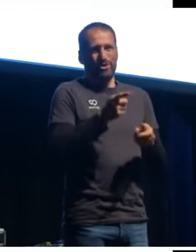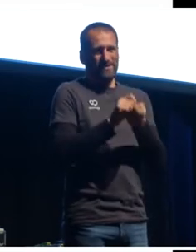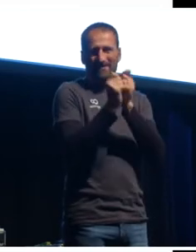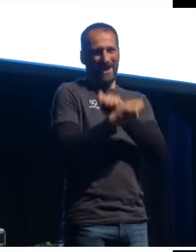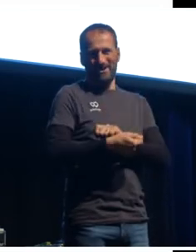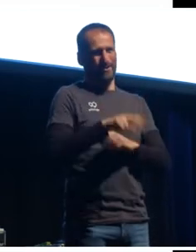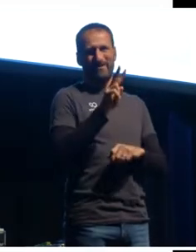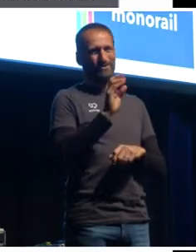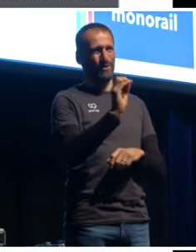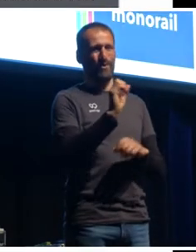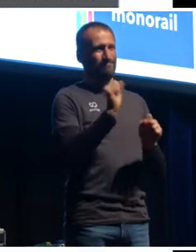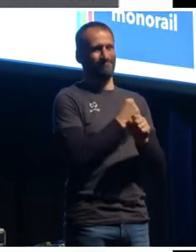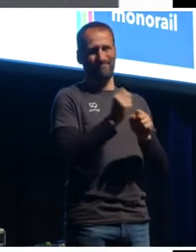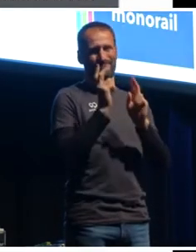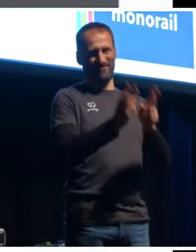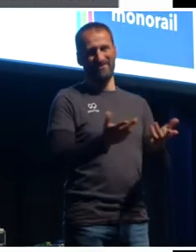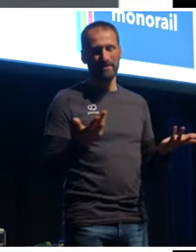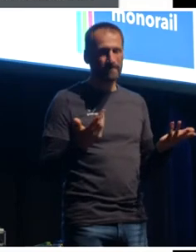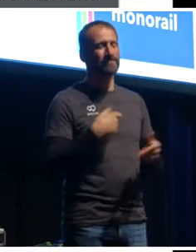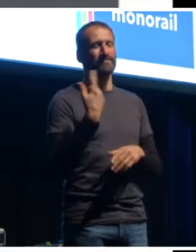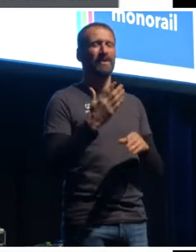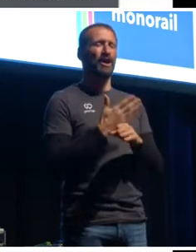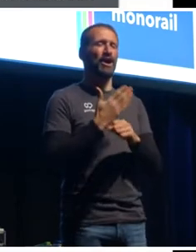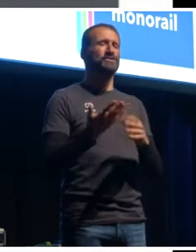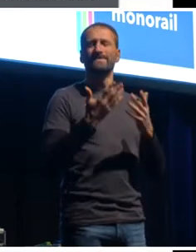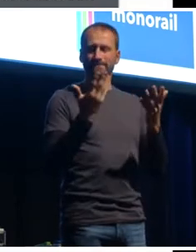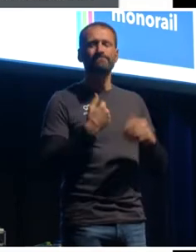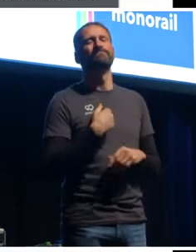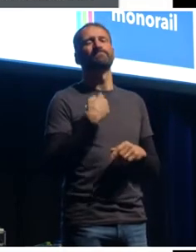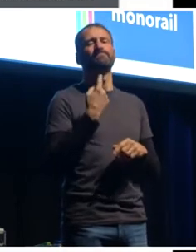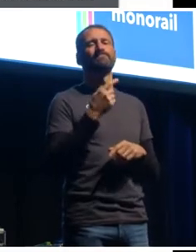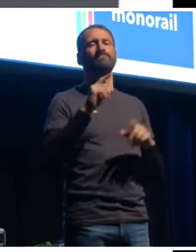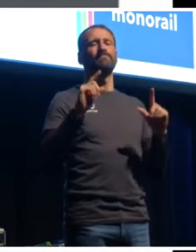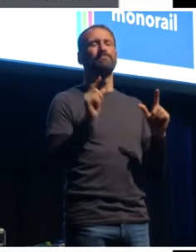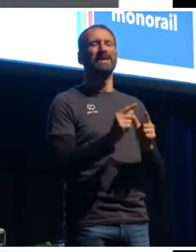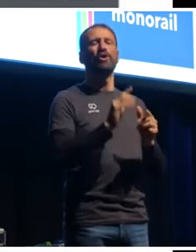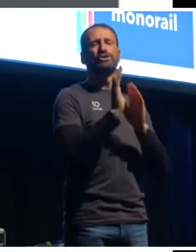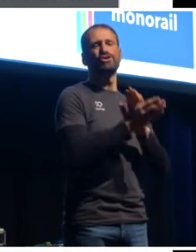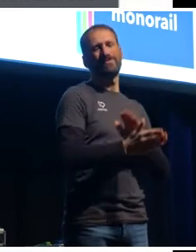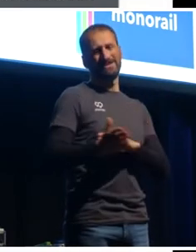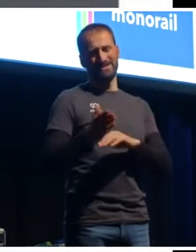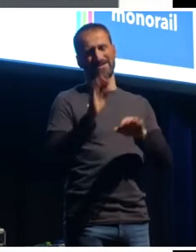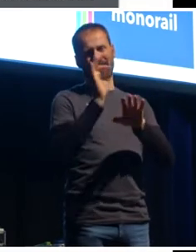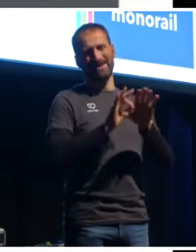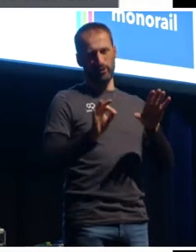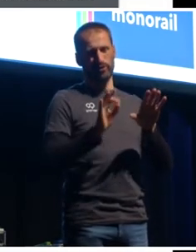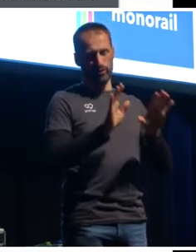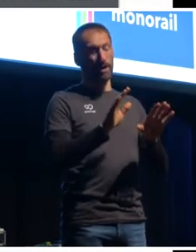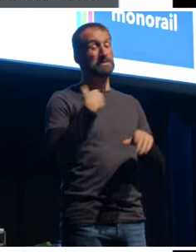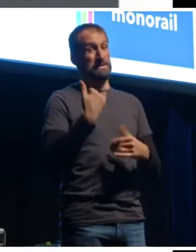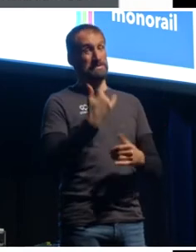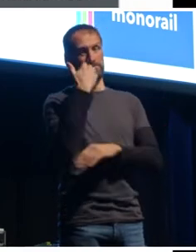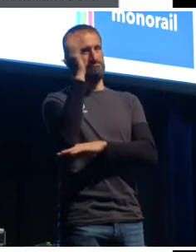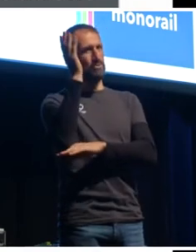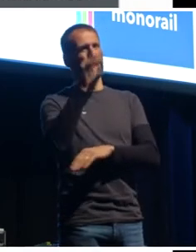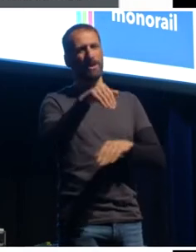basically, what we decided to do is to go with the microservices-oriented architecture. So this is not necessarily a talk about microservices.